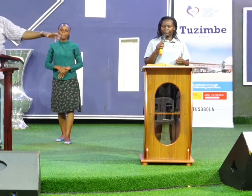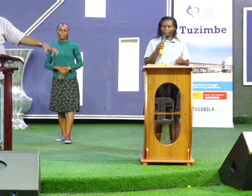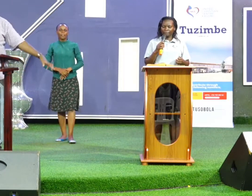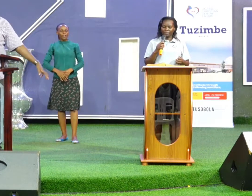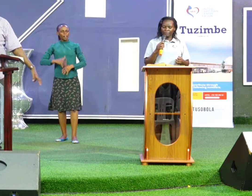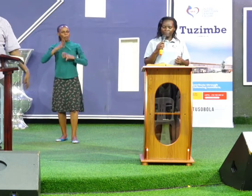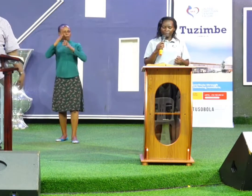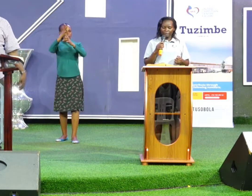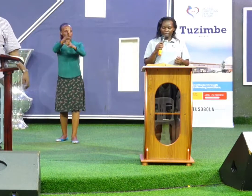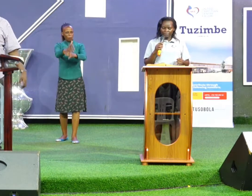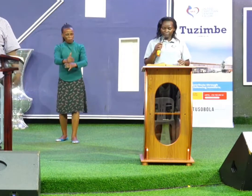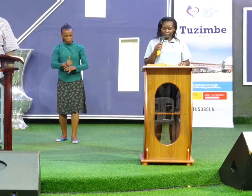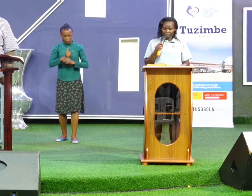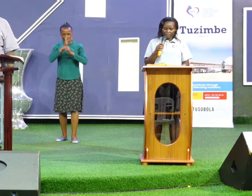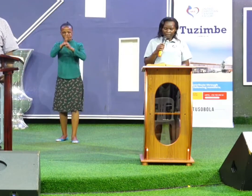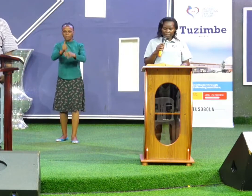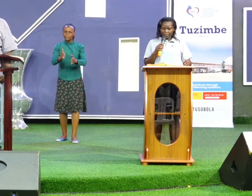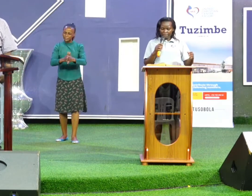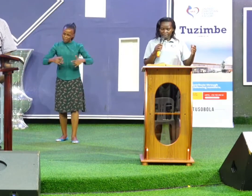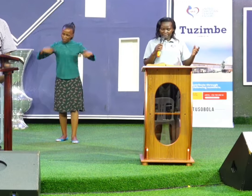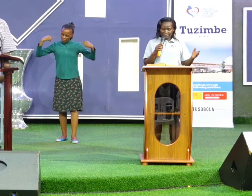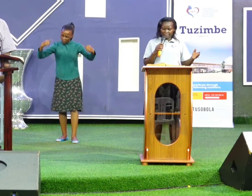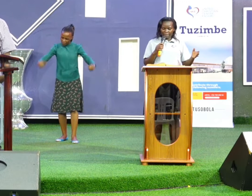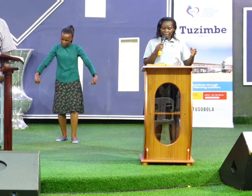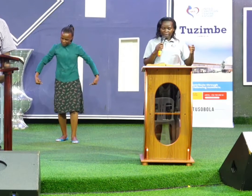Horses and chariots of fire.